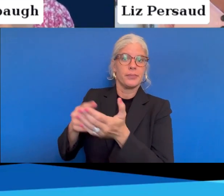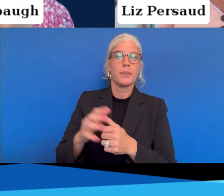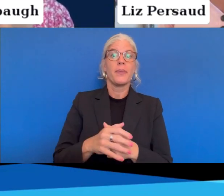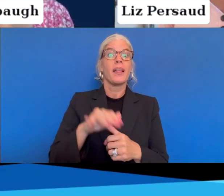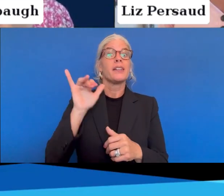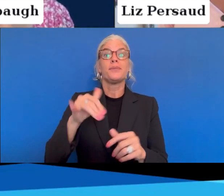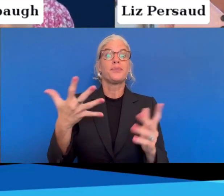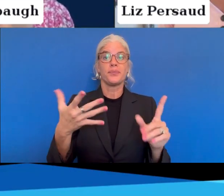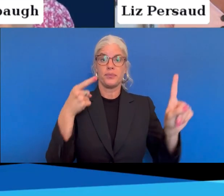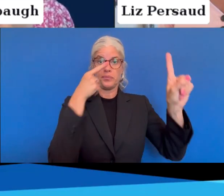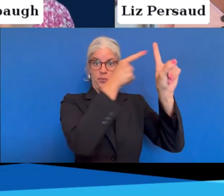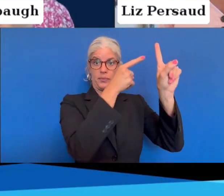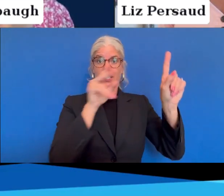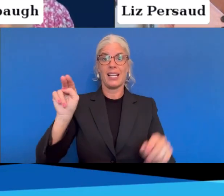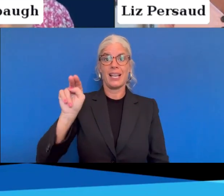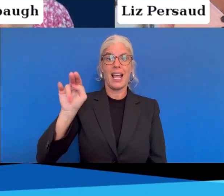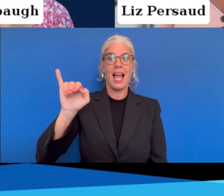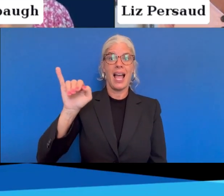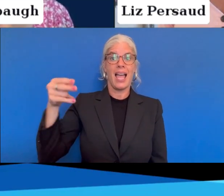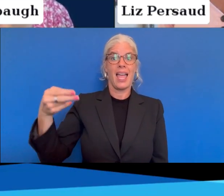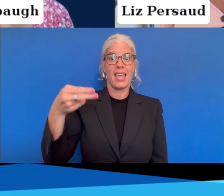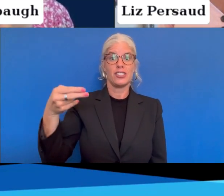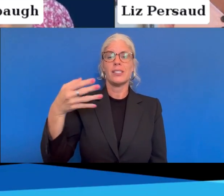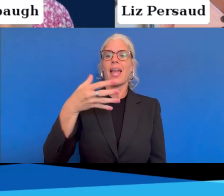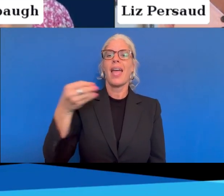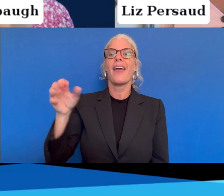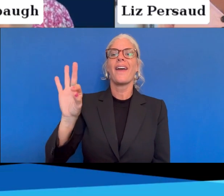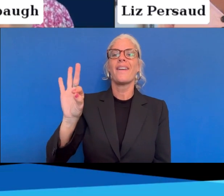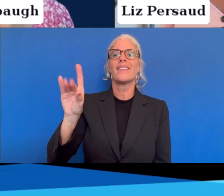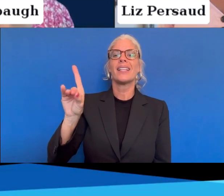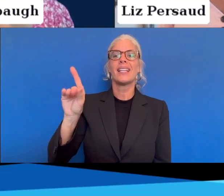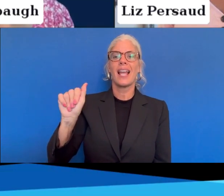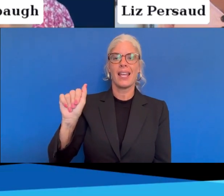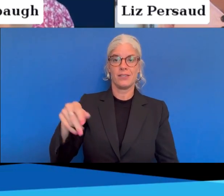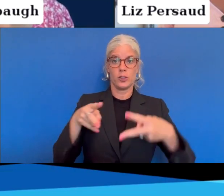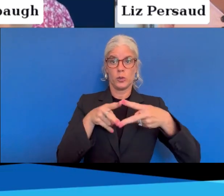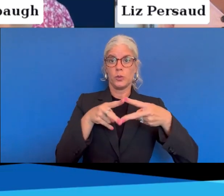at the National Institute of Health and the FDA and all of our governing bodies,